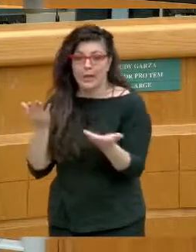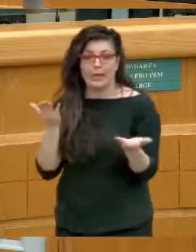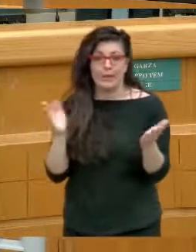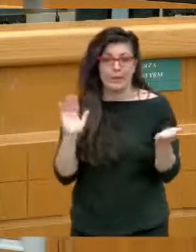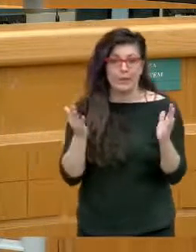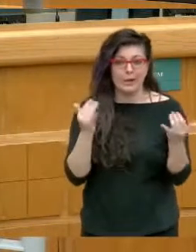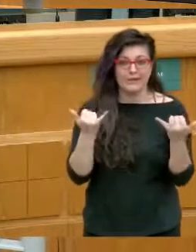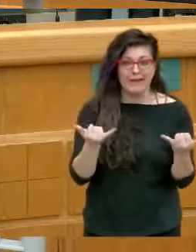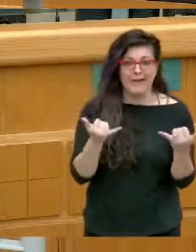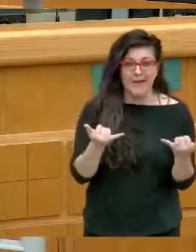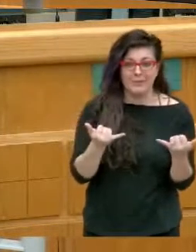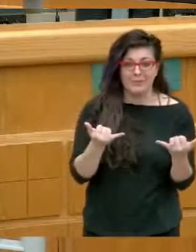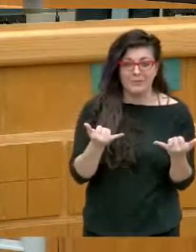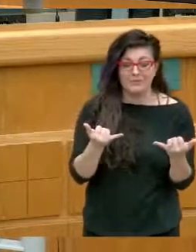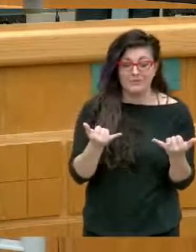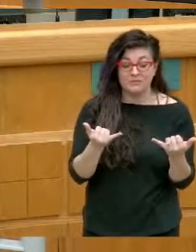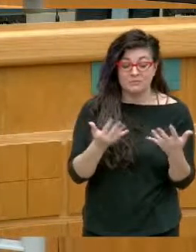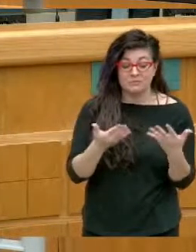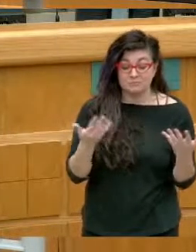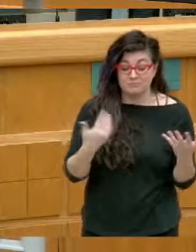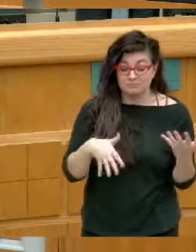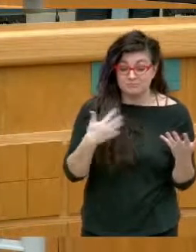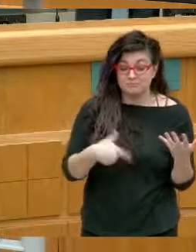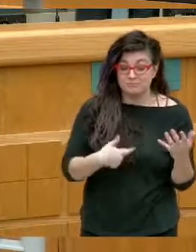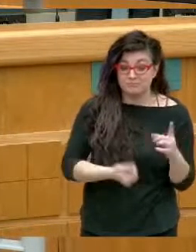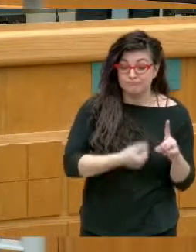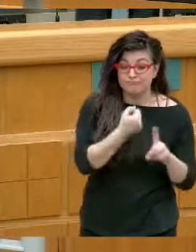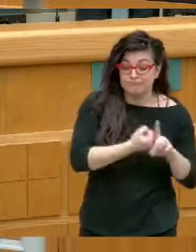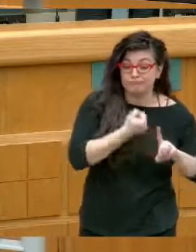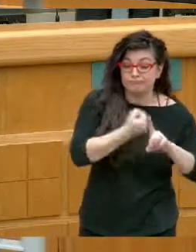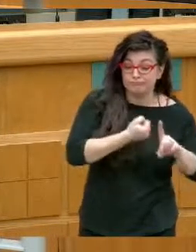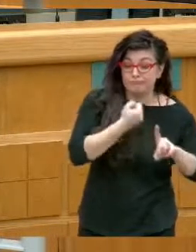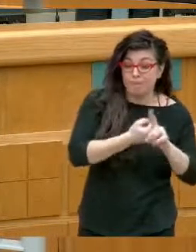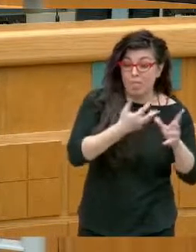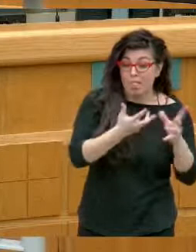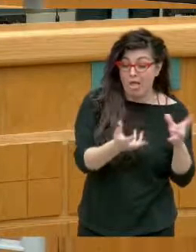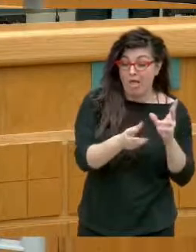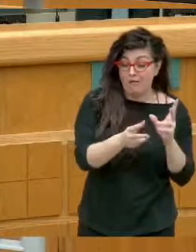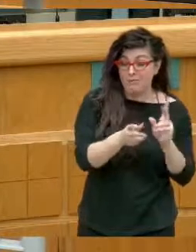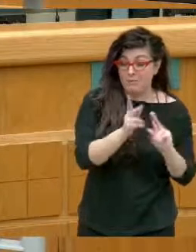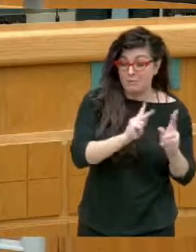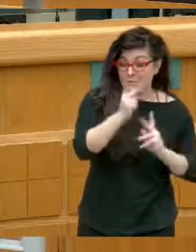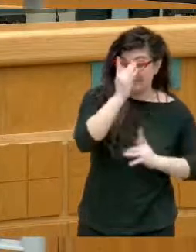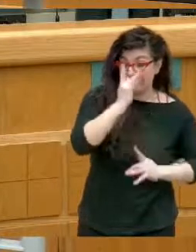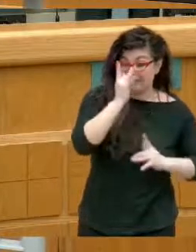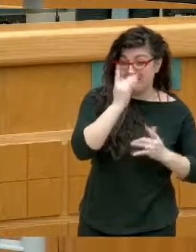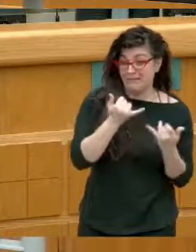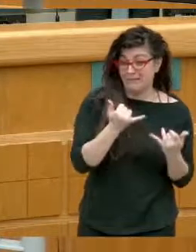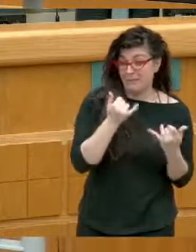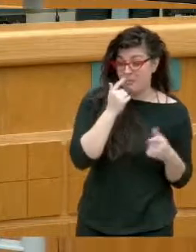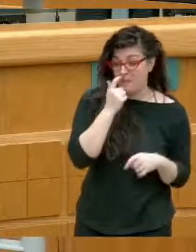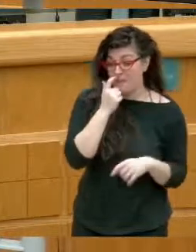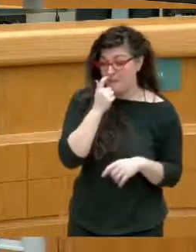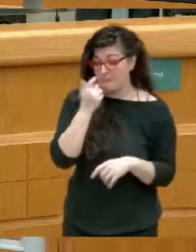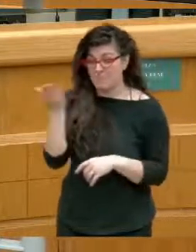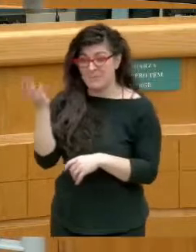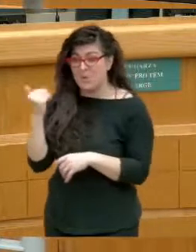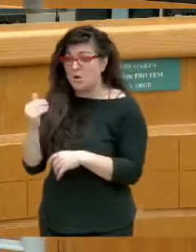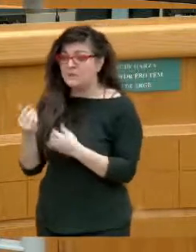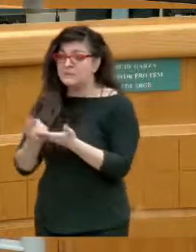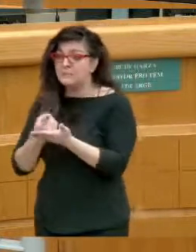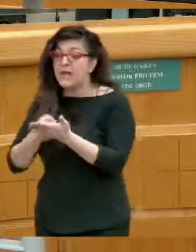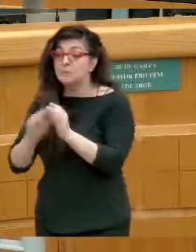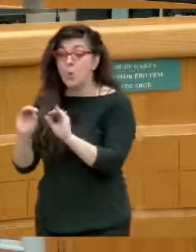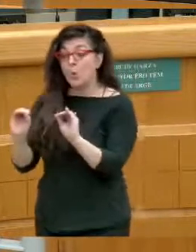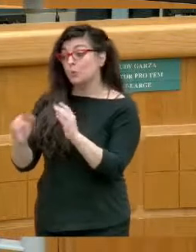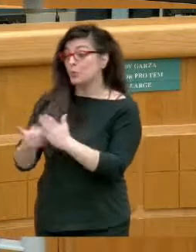whole week of zeros and ones, and now we had several days in the double digits, which is something that we want to try